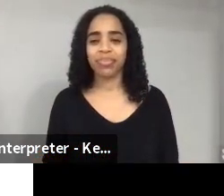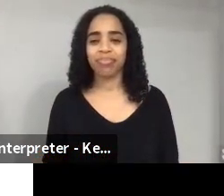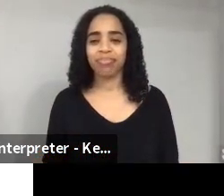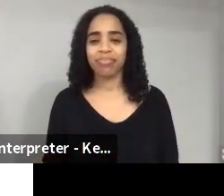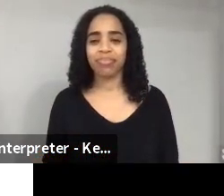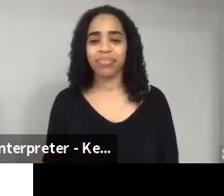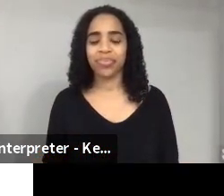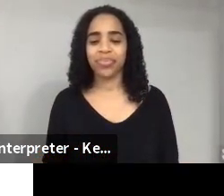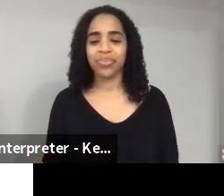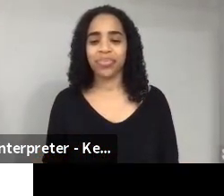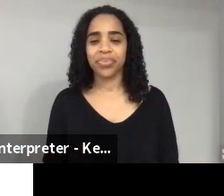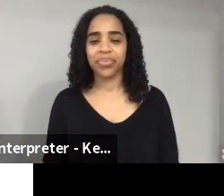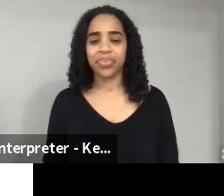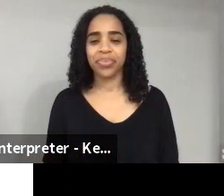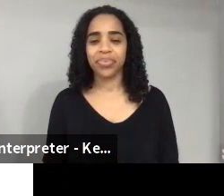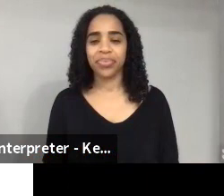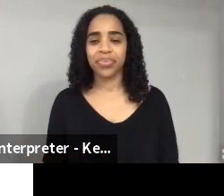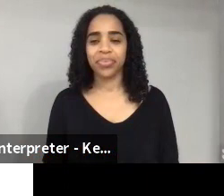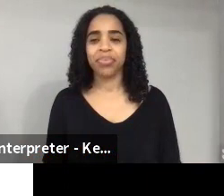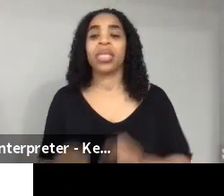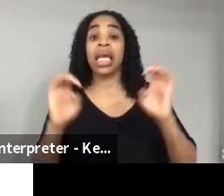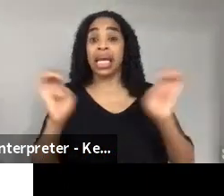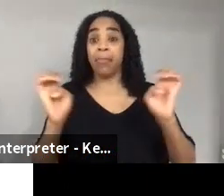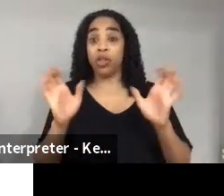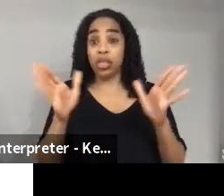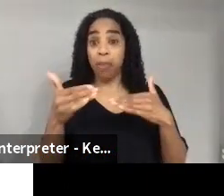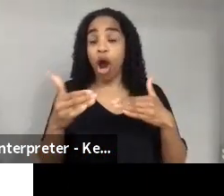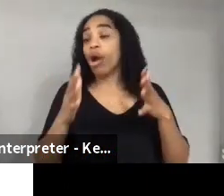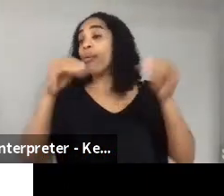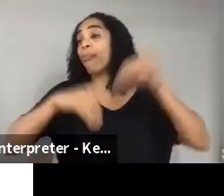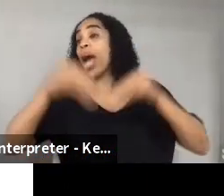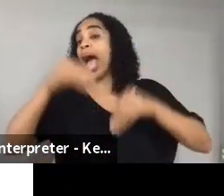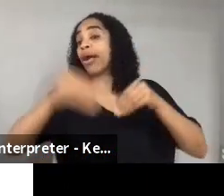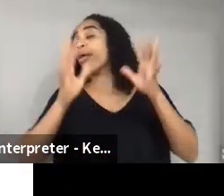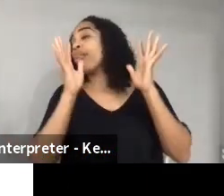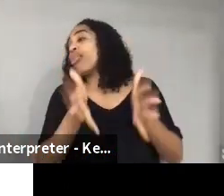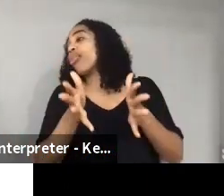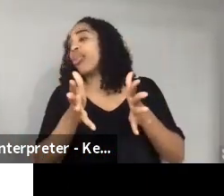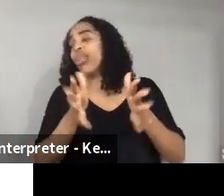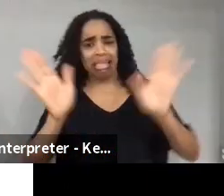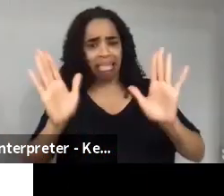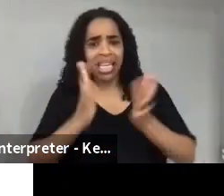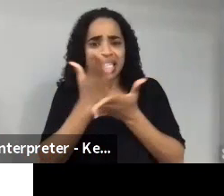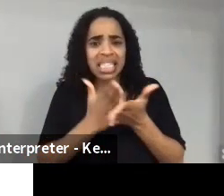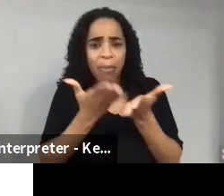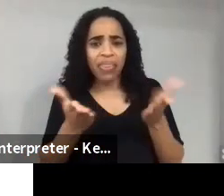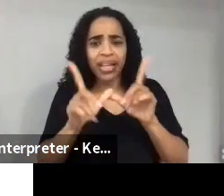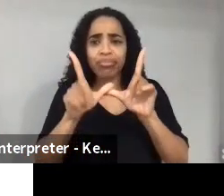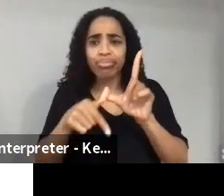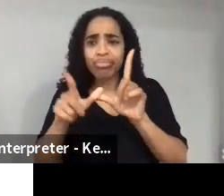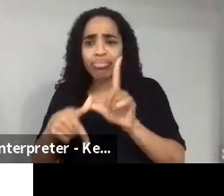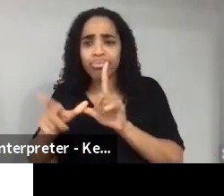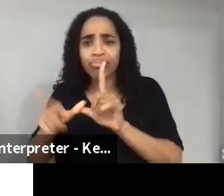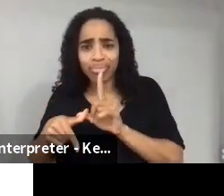And don't just have an emergency kit, you have to look at it every now and then. So look at the expiration dates. I like to use a black